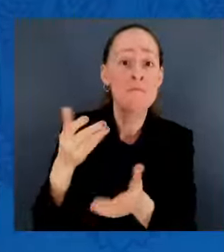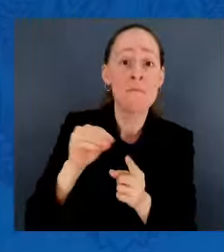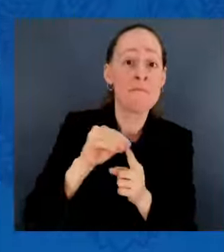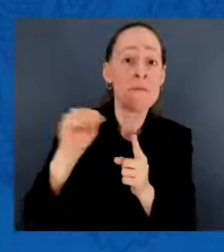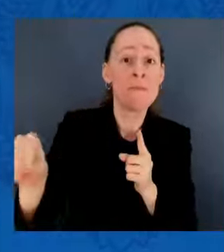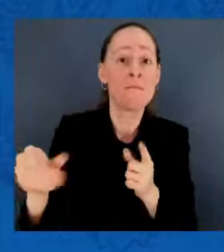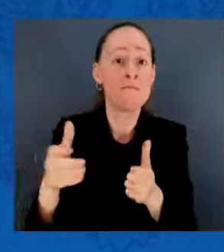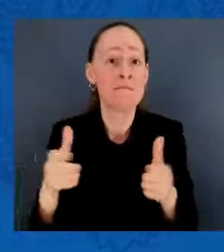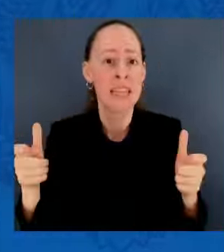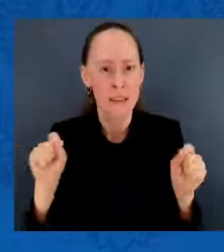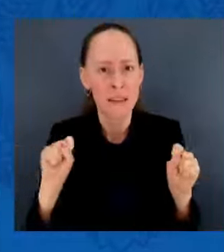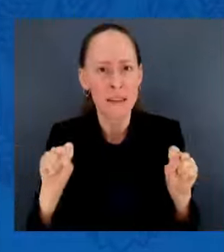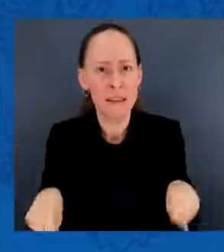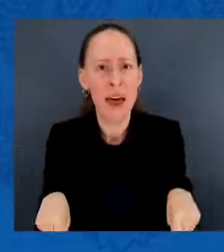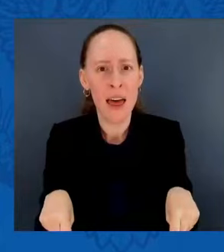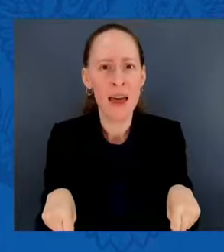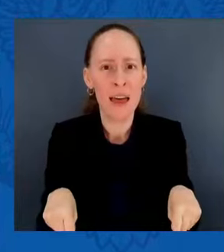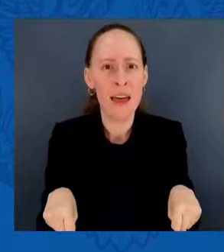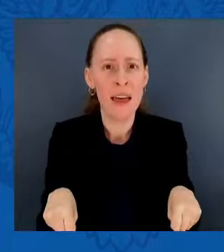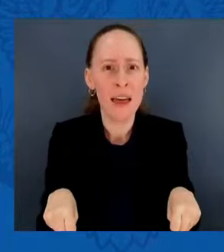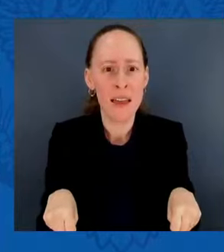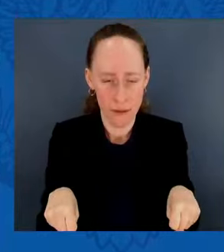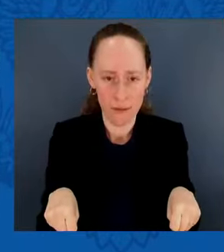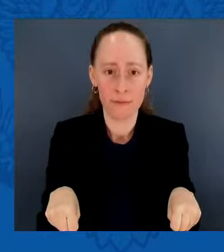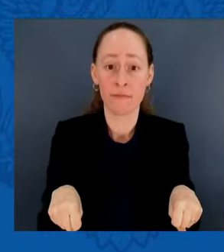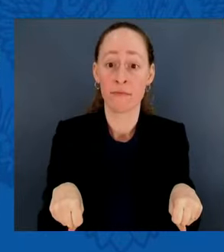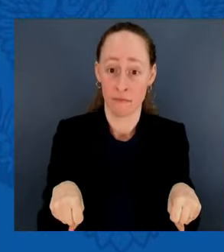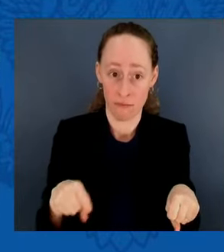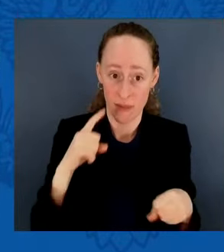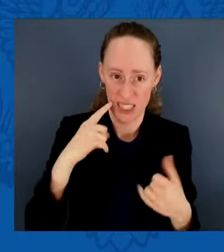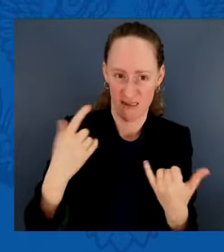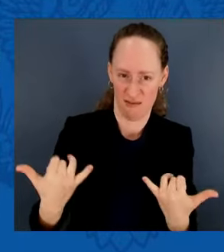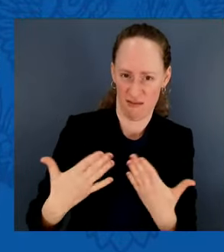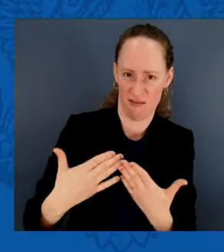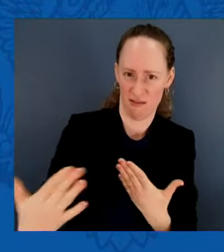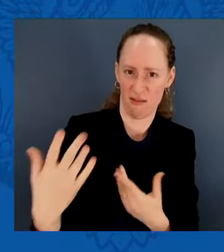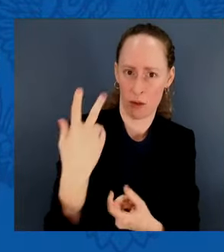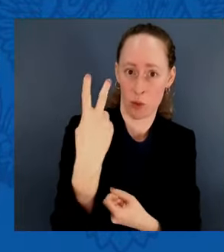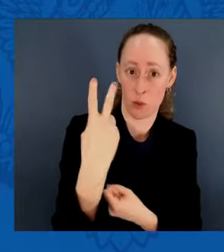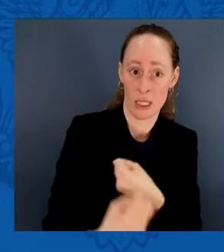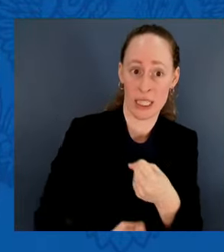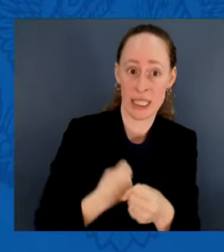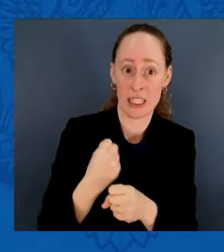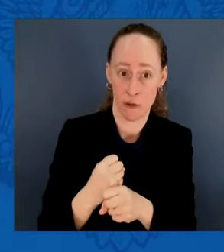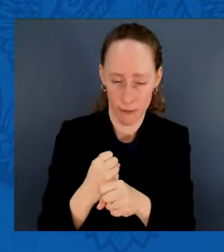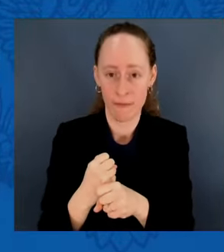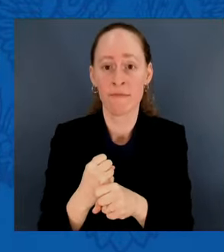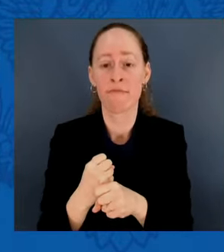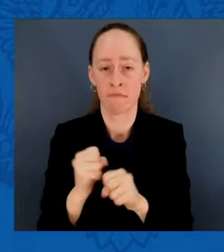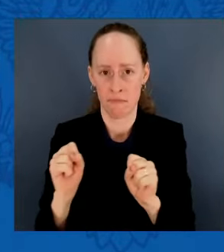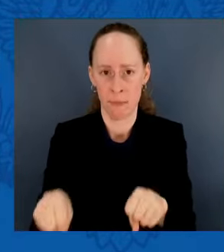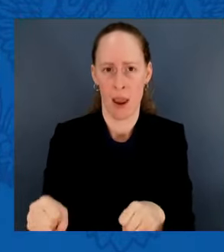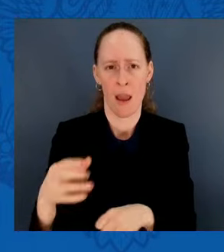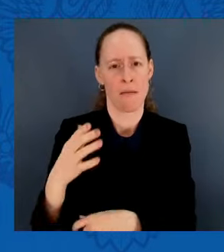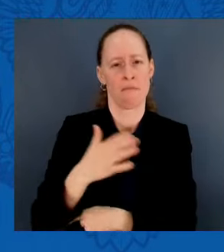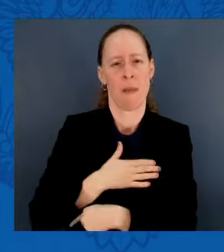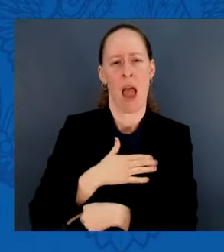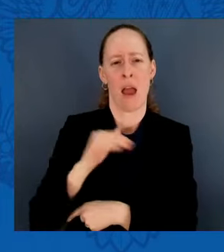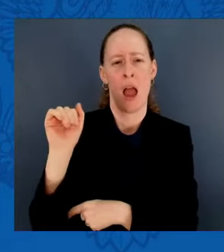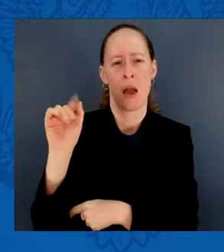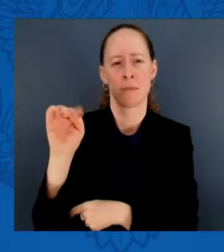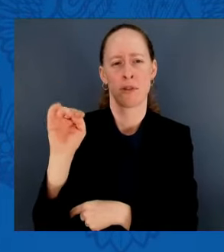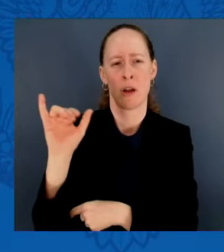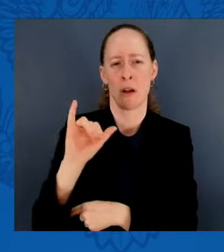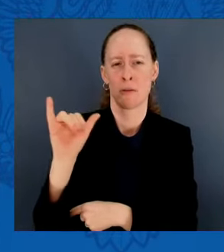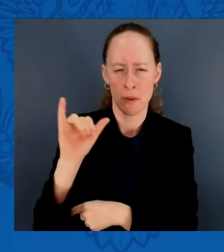And my administration is also eliminating title insurance on federally backed mortgages. When